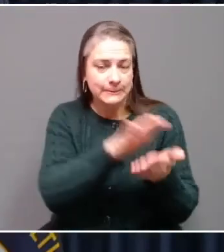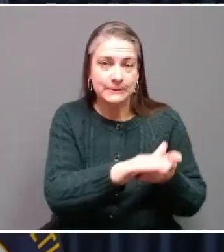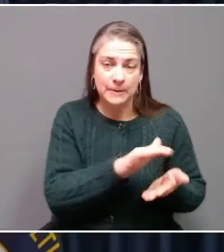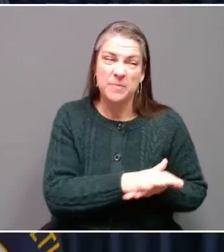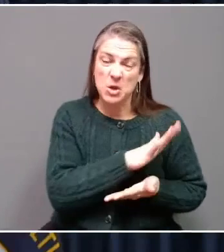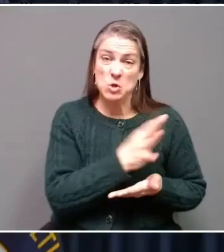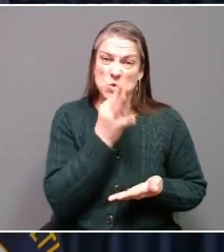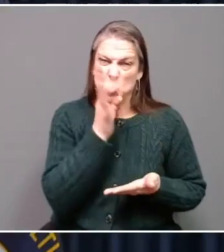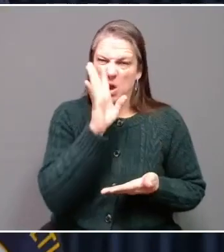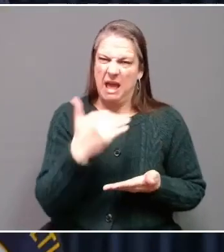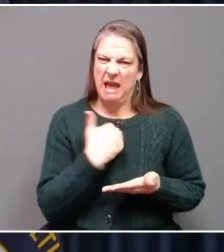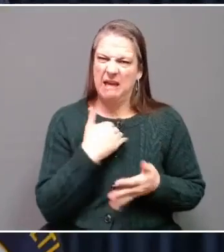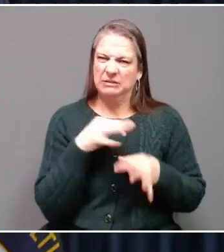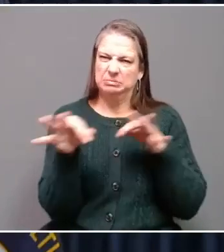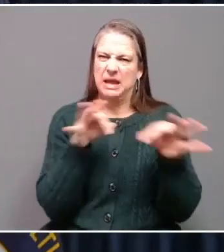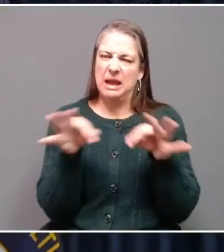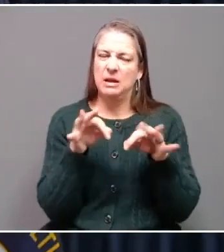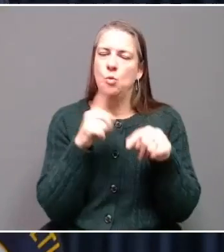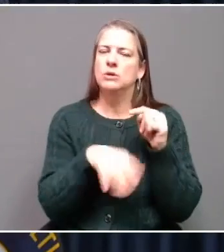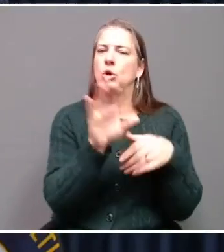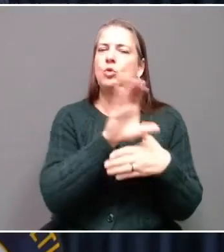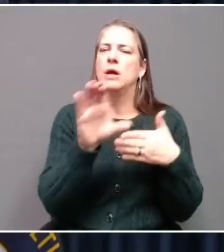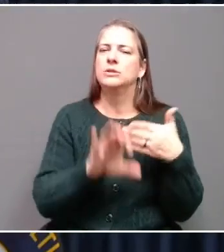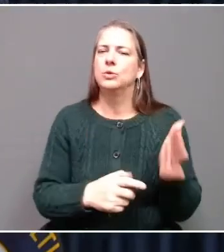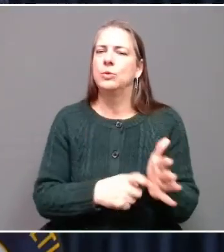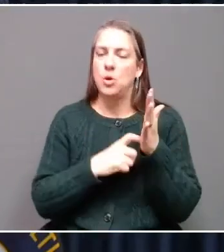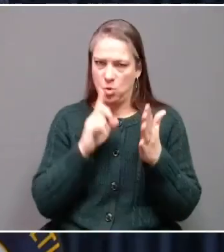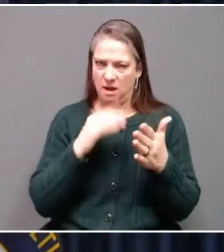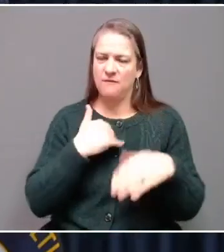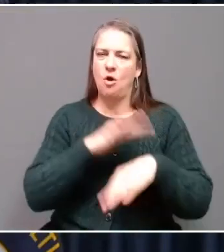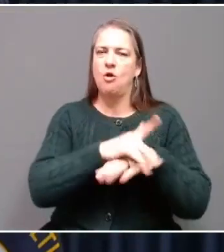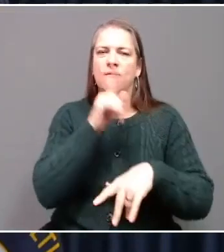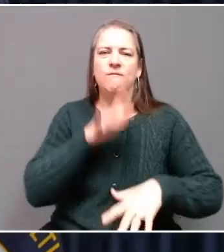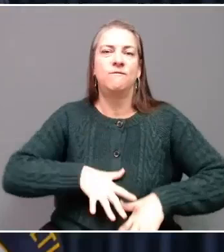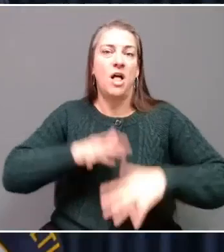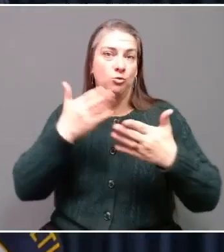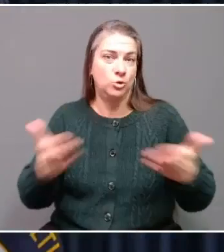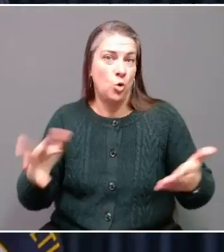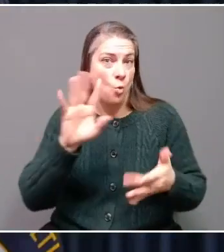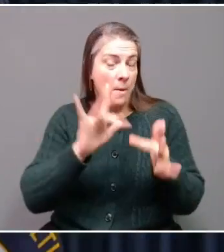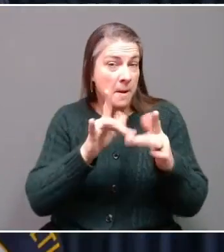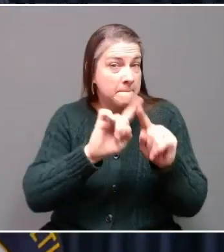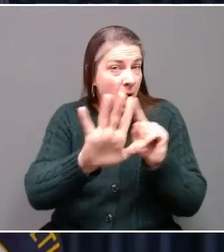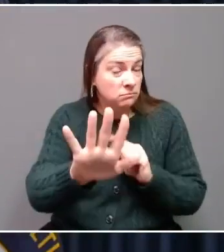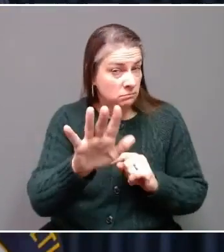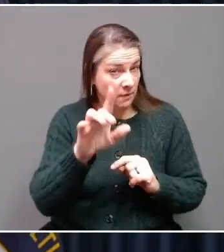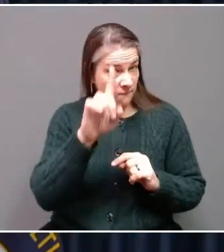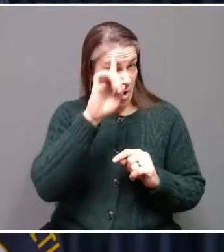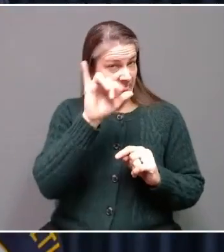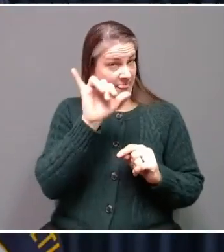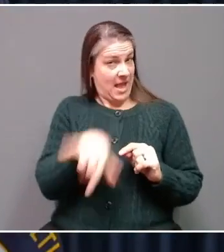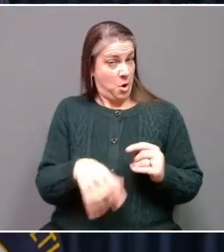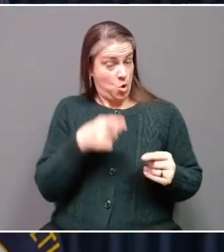soon and will be available on our Eastern Kentucky Flood Resources website. But still, to begin the process, property